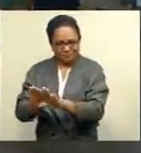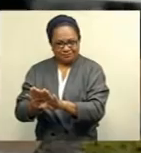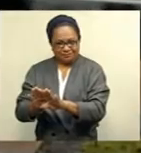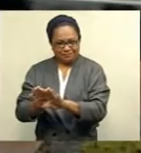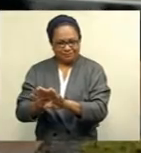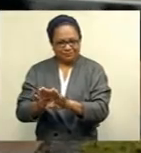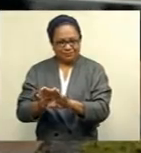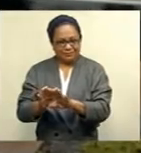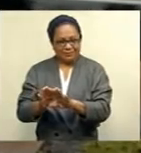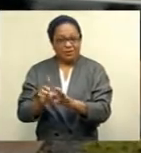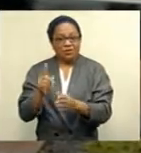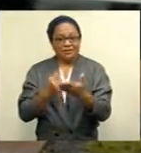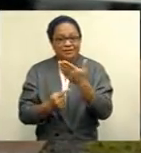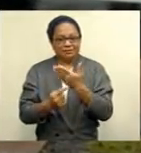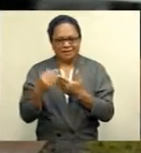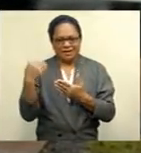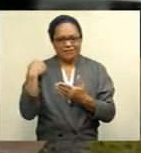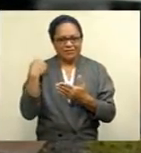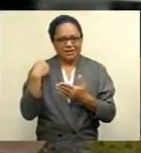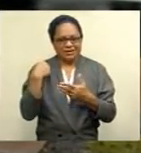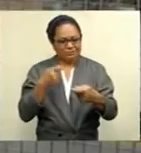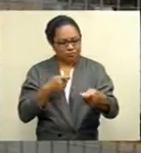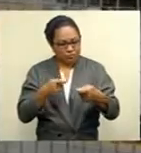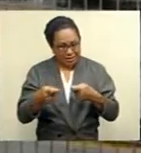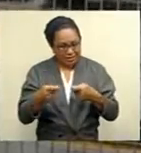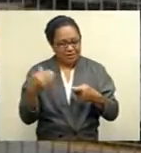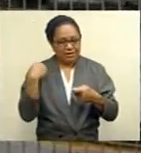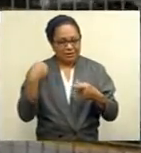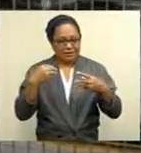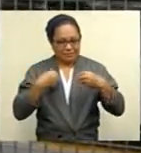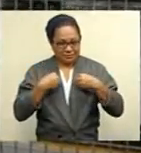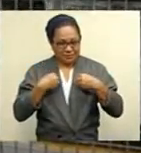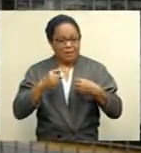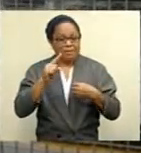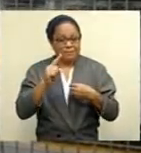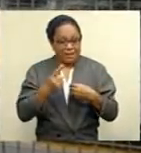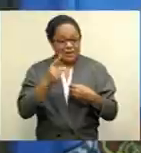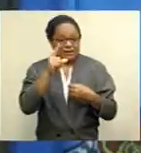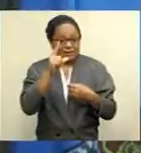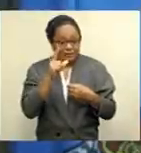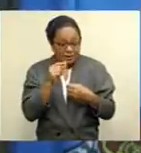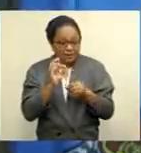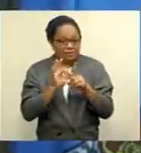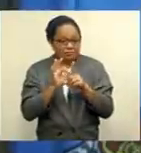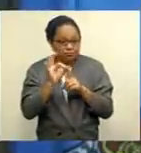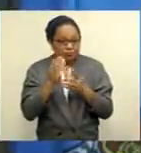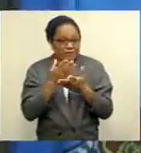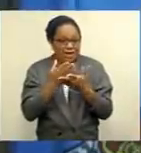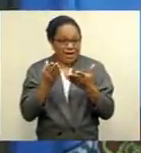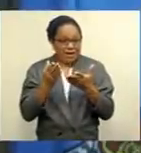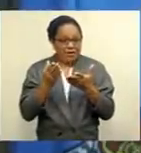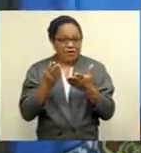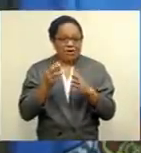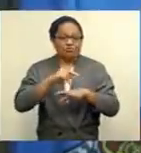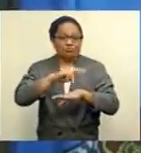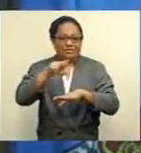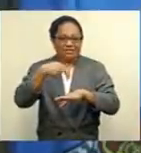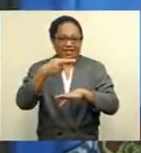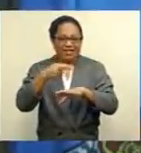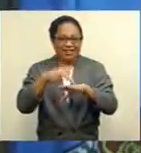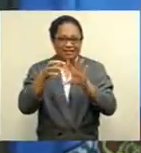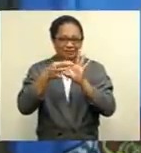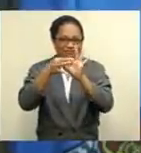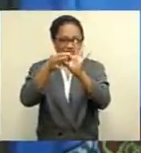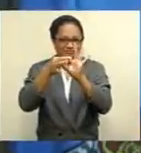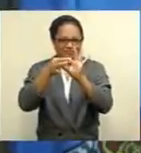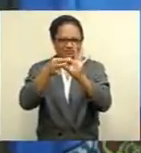affected trade and investment, this can be rectified through regional cooperation. By building regional trade and economic